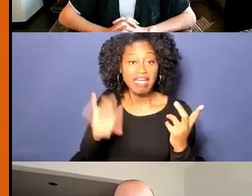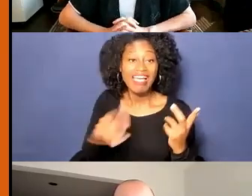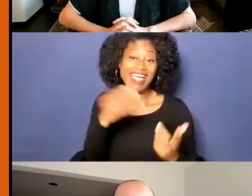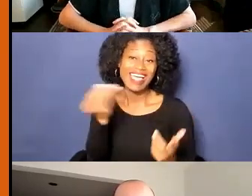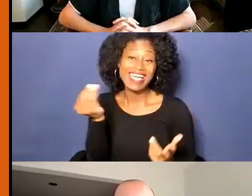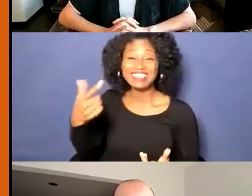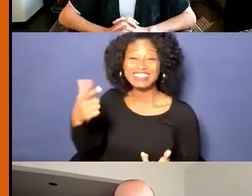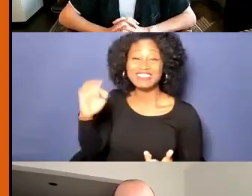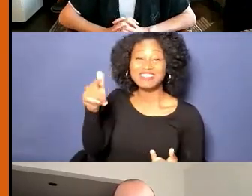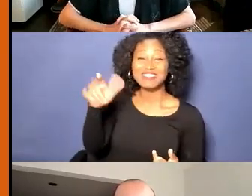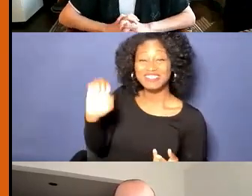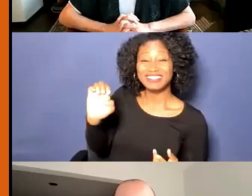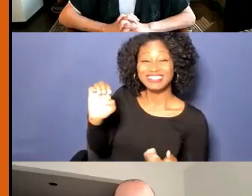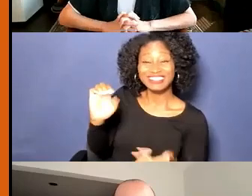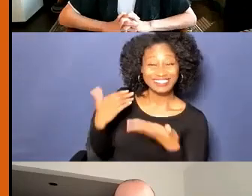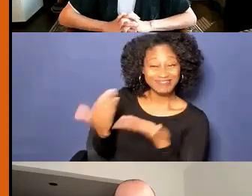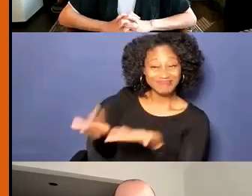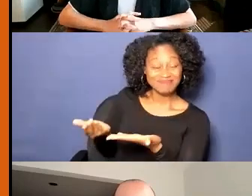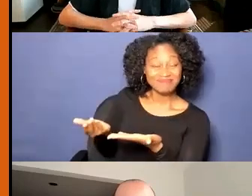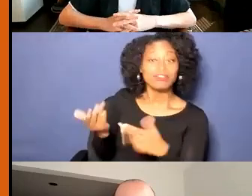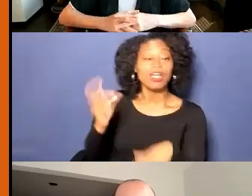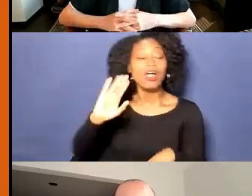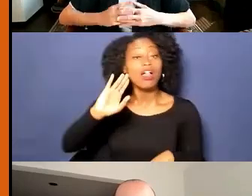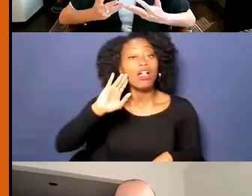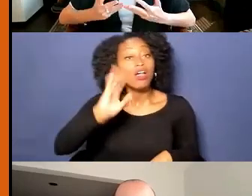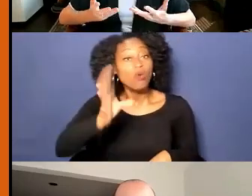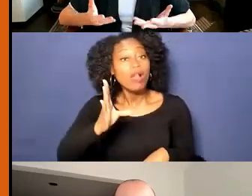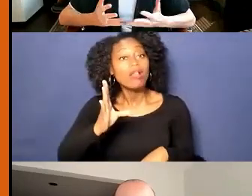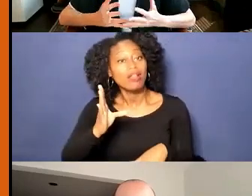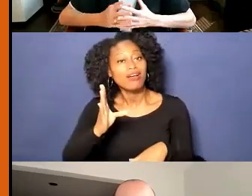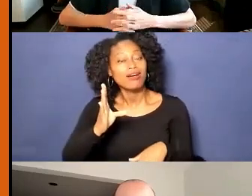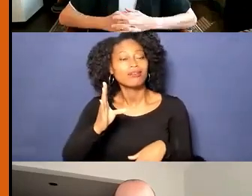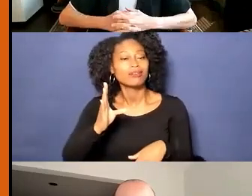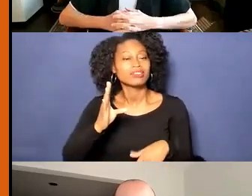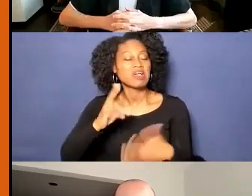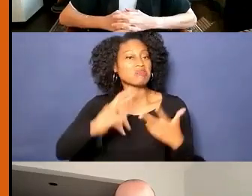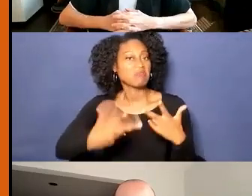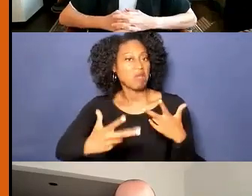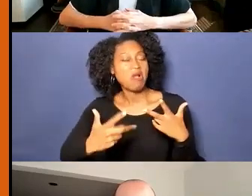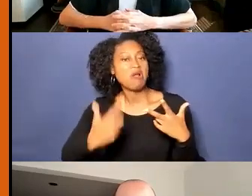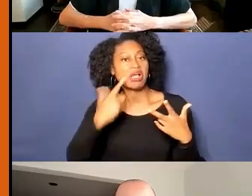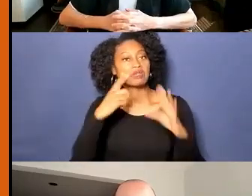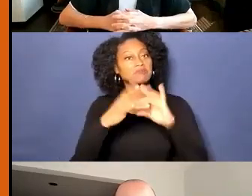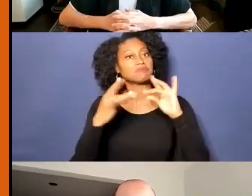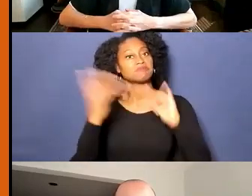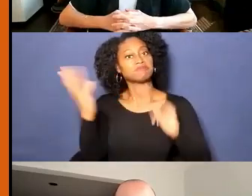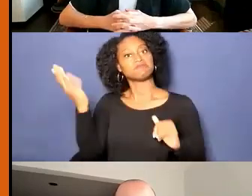George will follow Barbara with a focus on